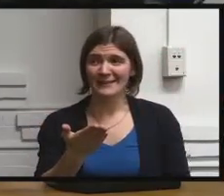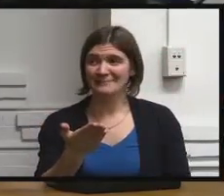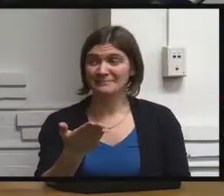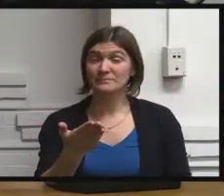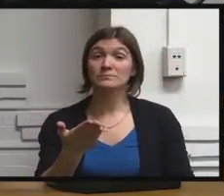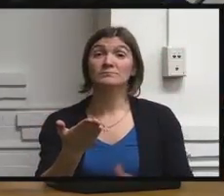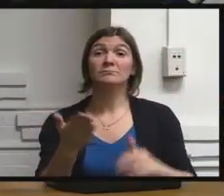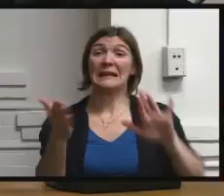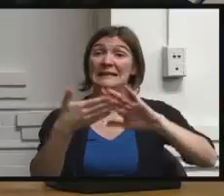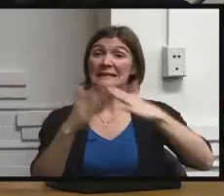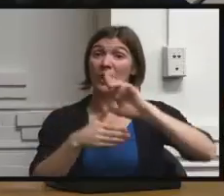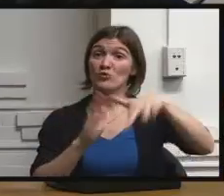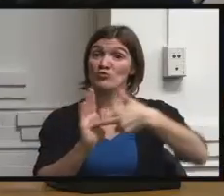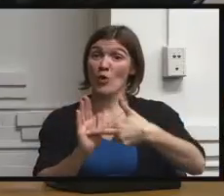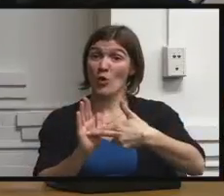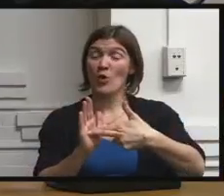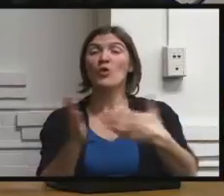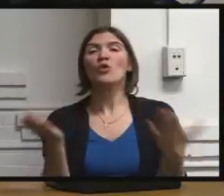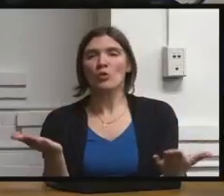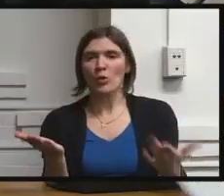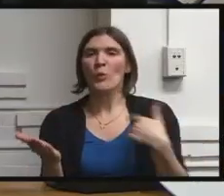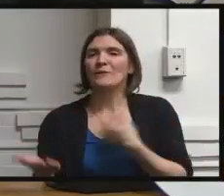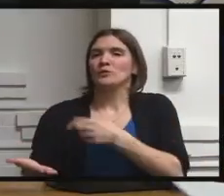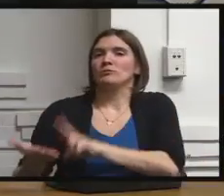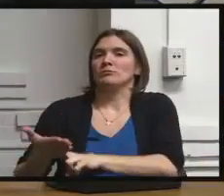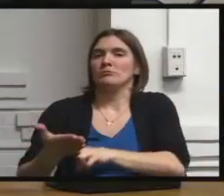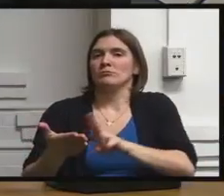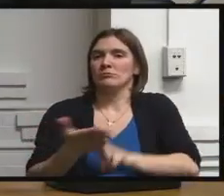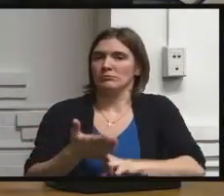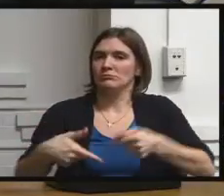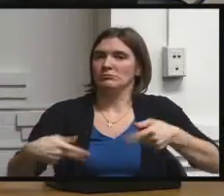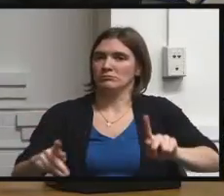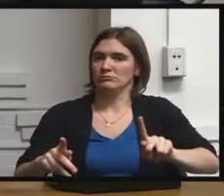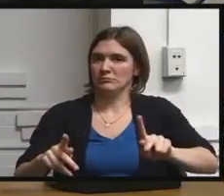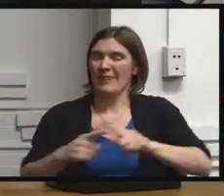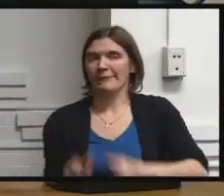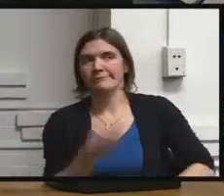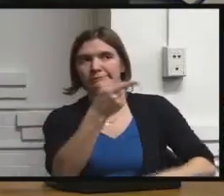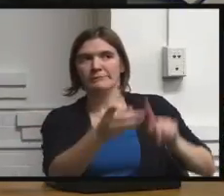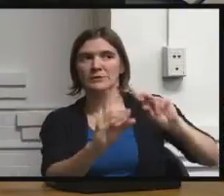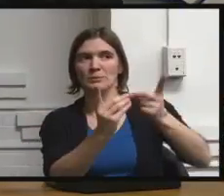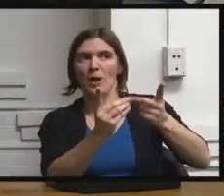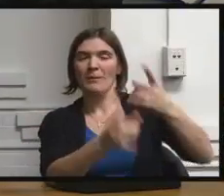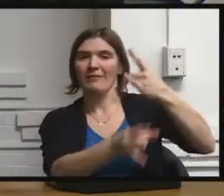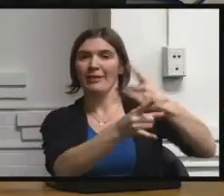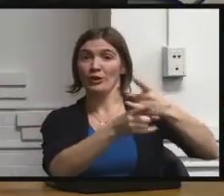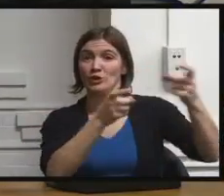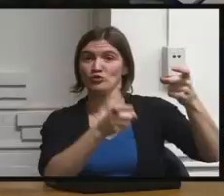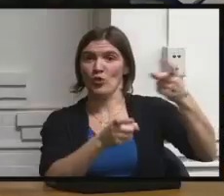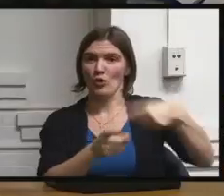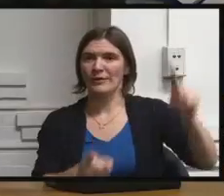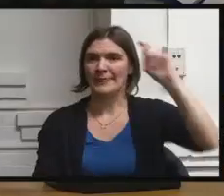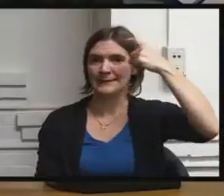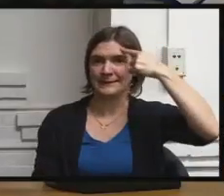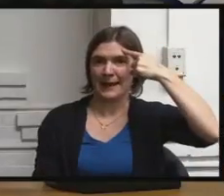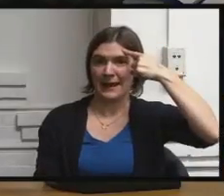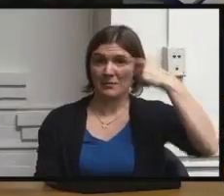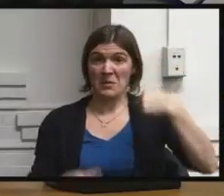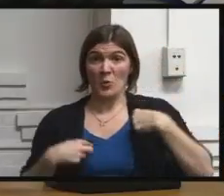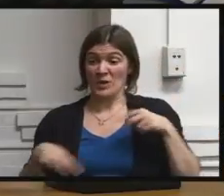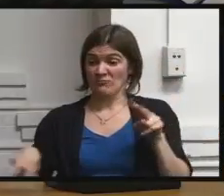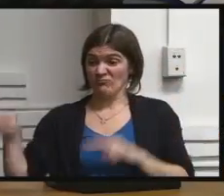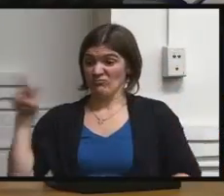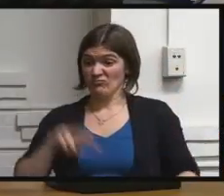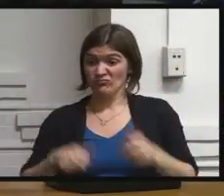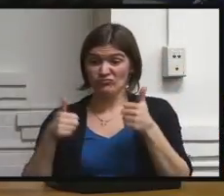As far as the town's role in this, there is, of course, a final sign-off from Department of Liquor Control. But from the town's review